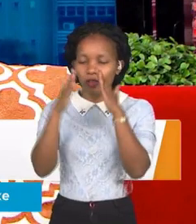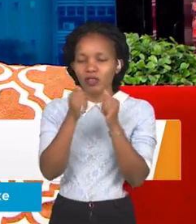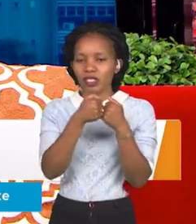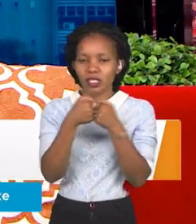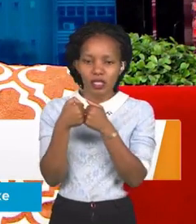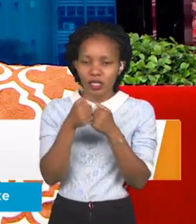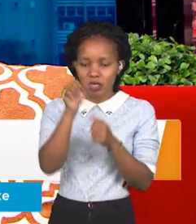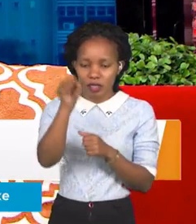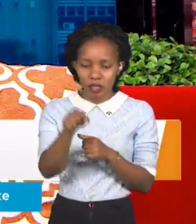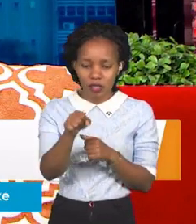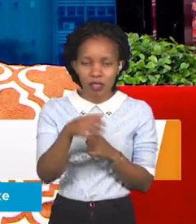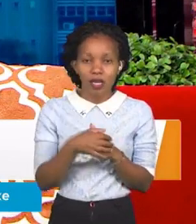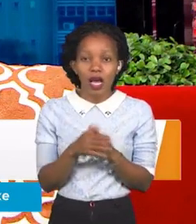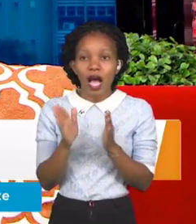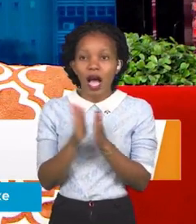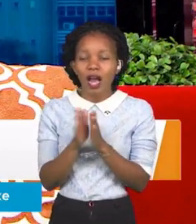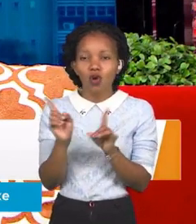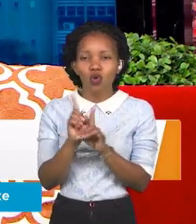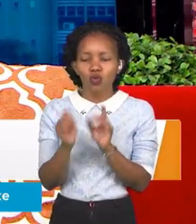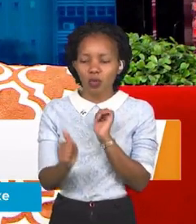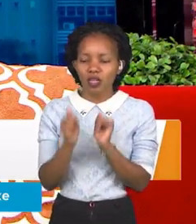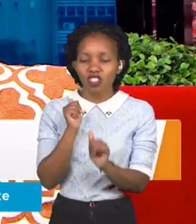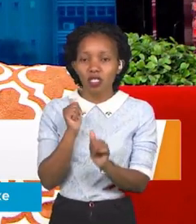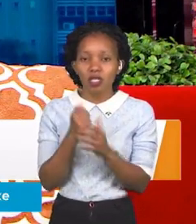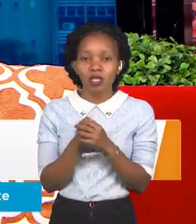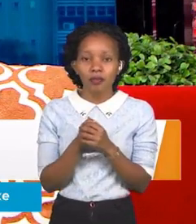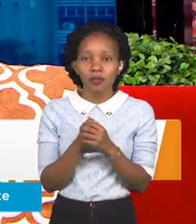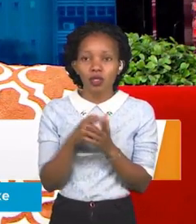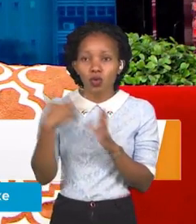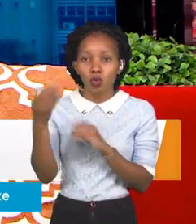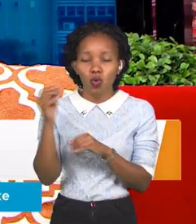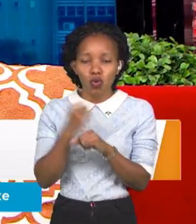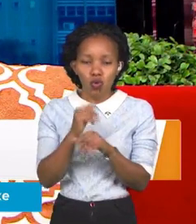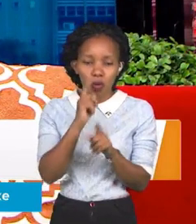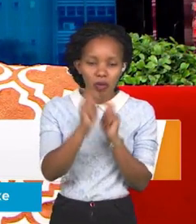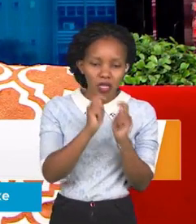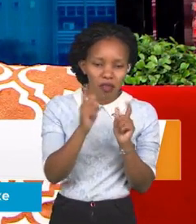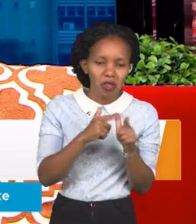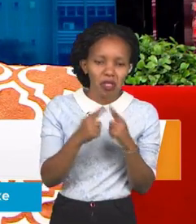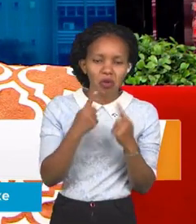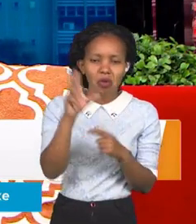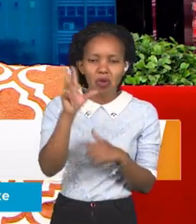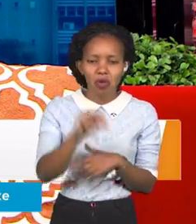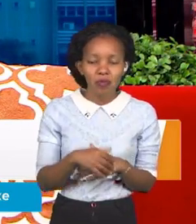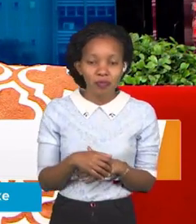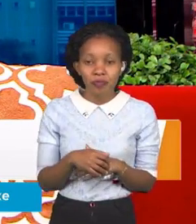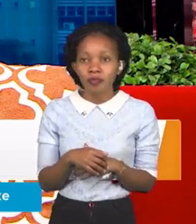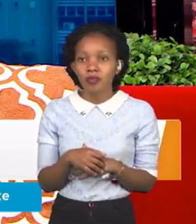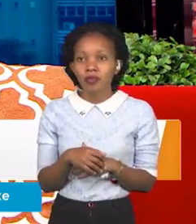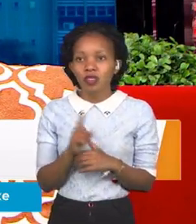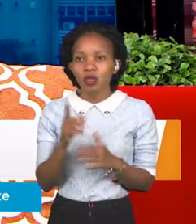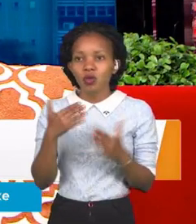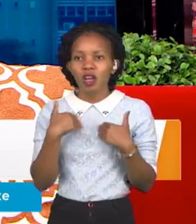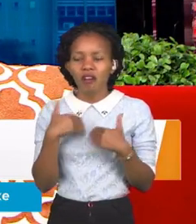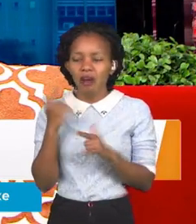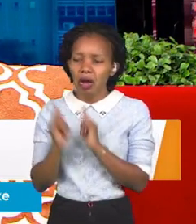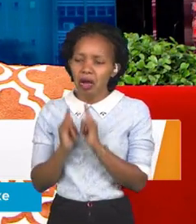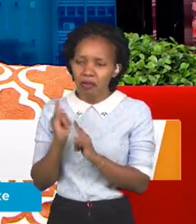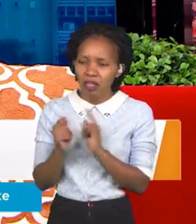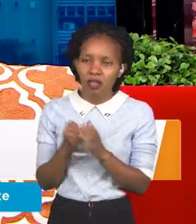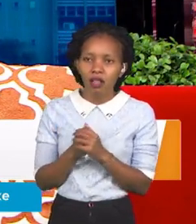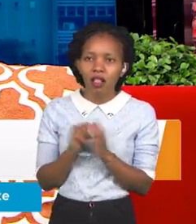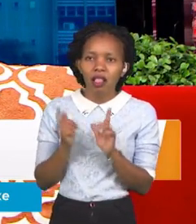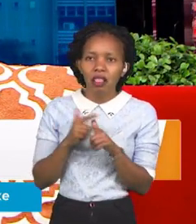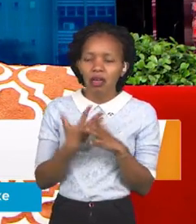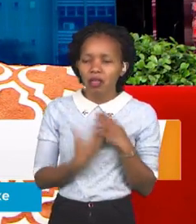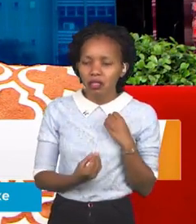Okay. And we will be rejected. You will go for a job interview, you'll be told no. No. You will have a girlfriend, she